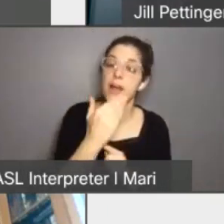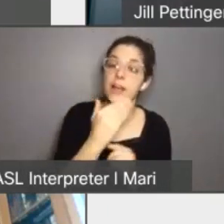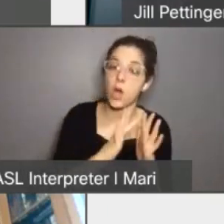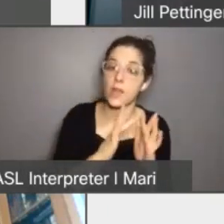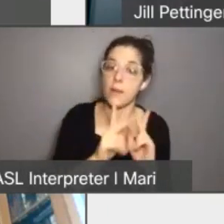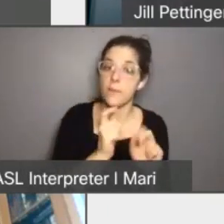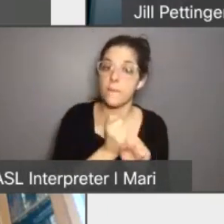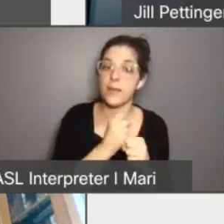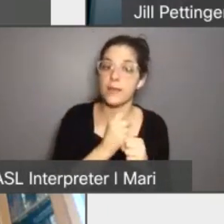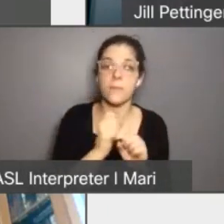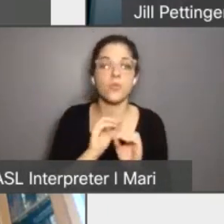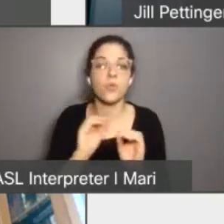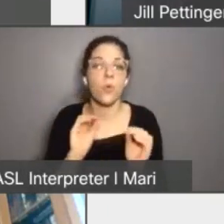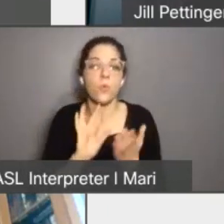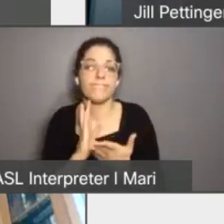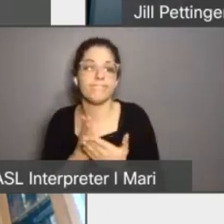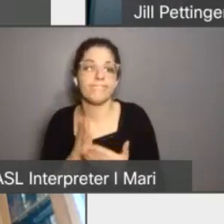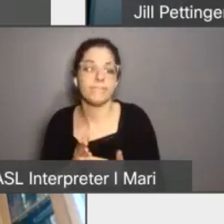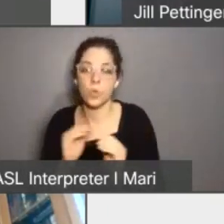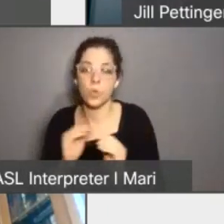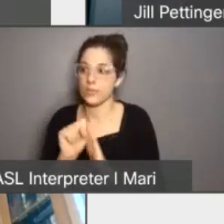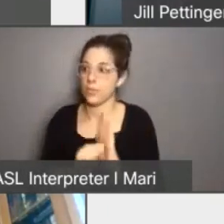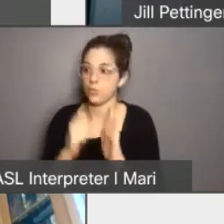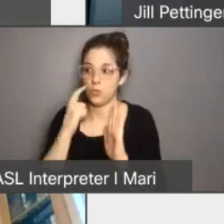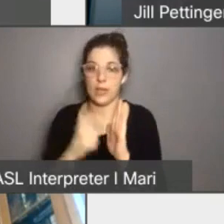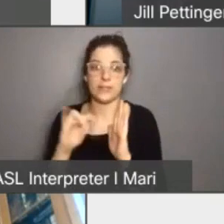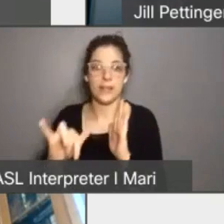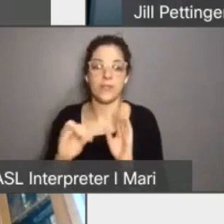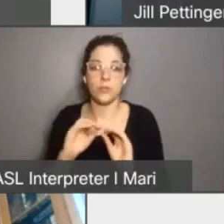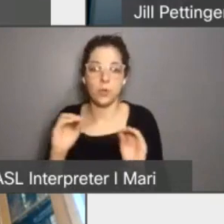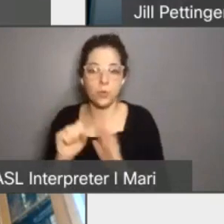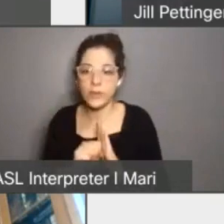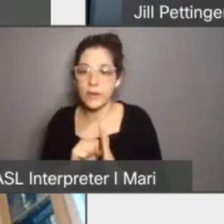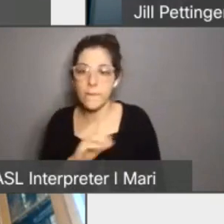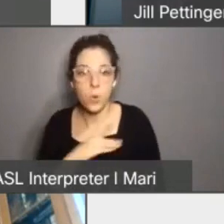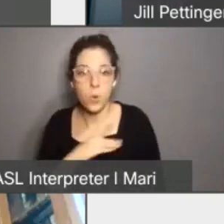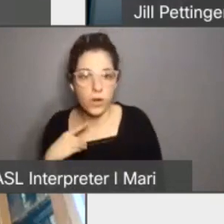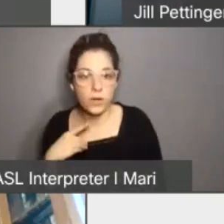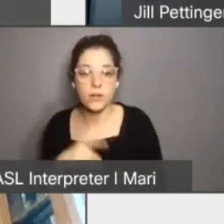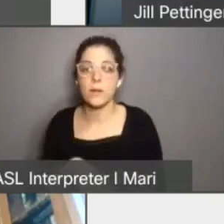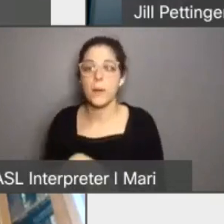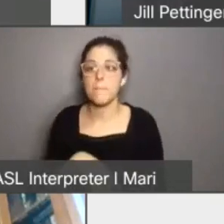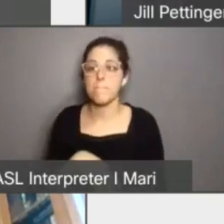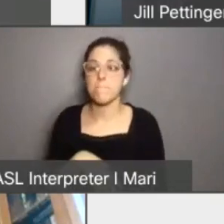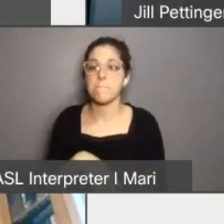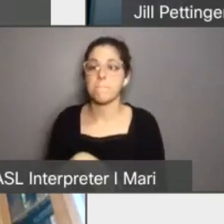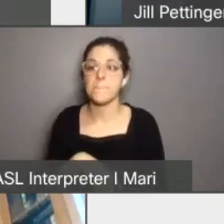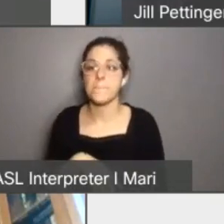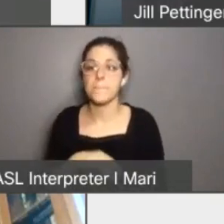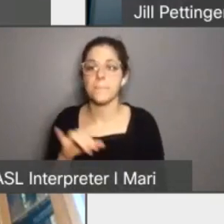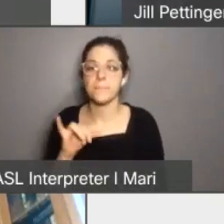but there's no validity to it in the sense that no state recognizes it. There's no state board which recognizes it. So like